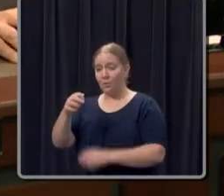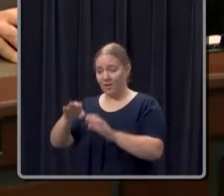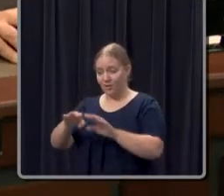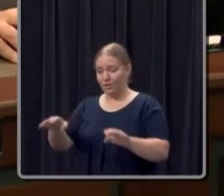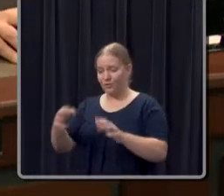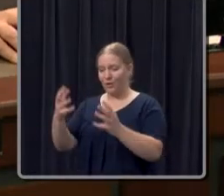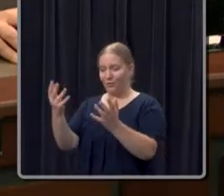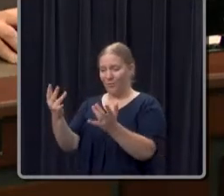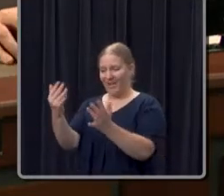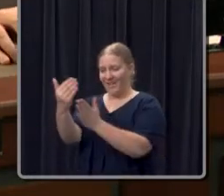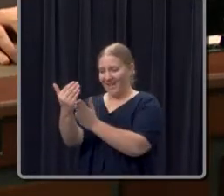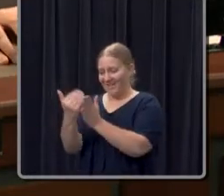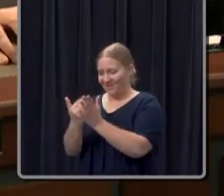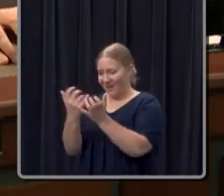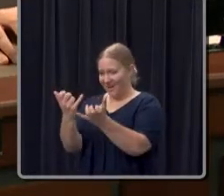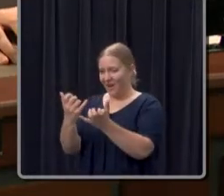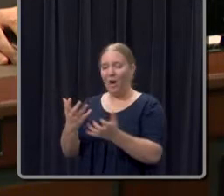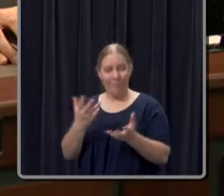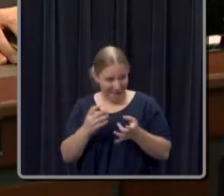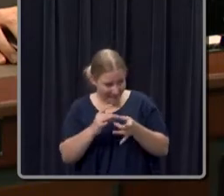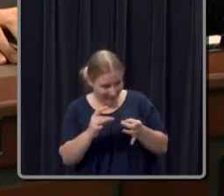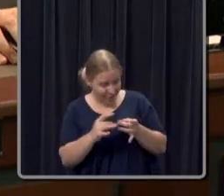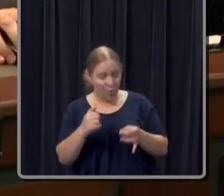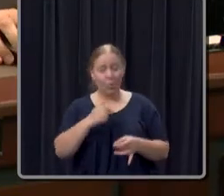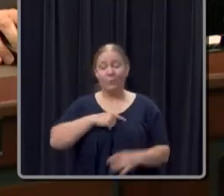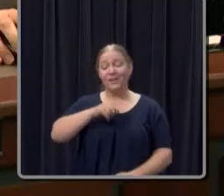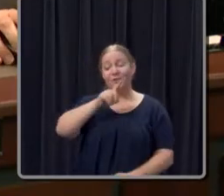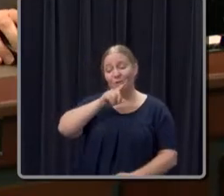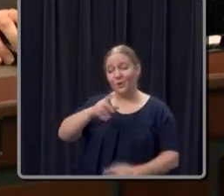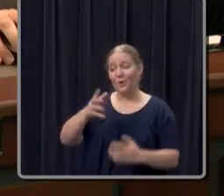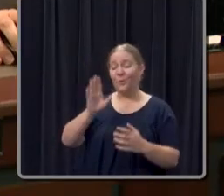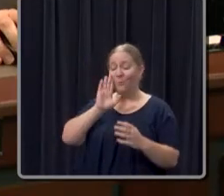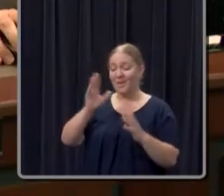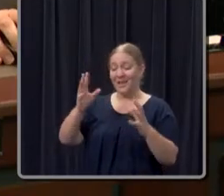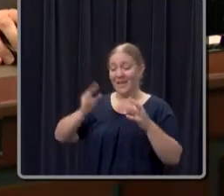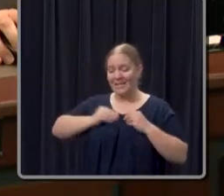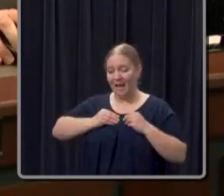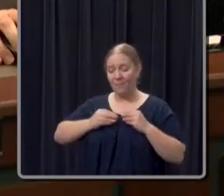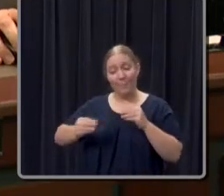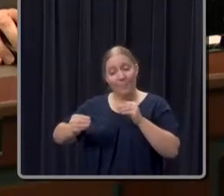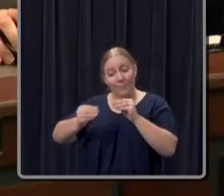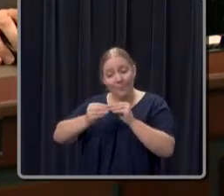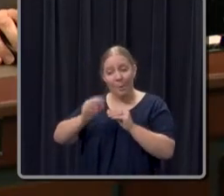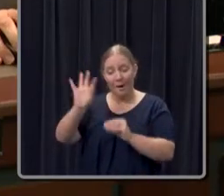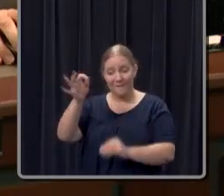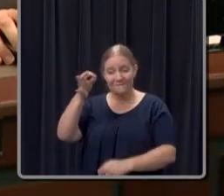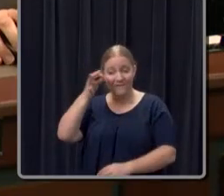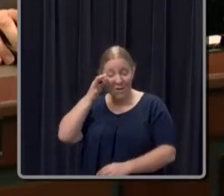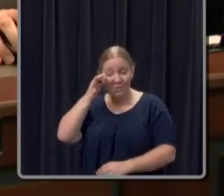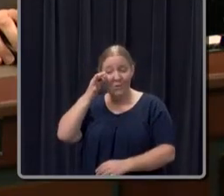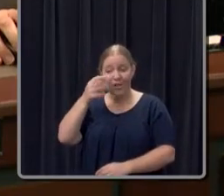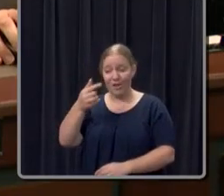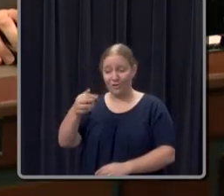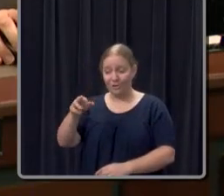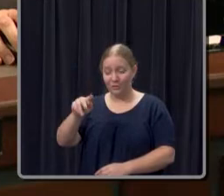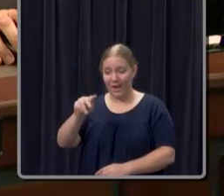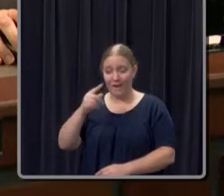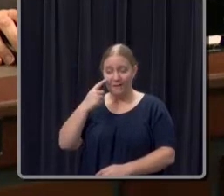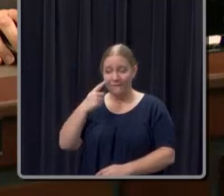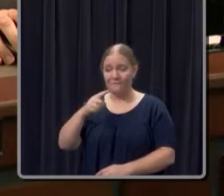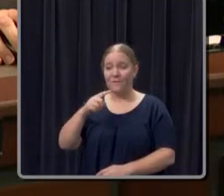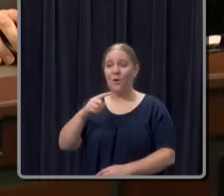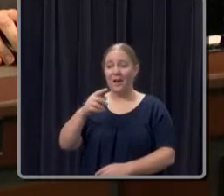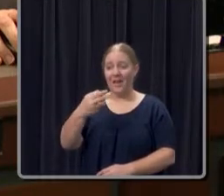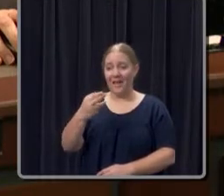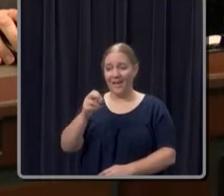list. I always want to point that out because we sure would accept a larger federal grant for Head Start here in Olathe if